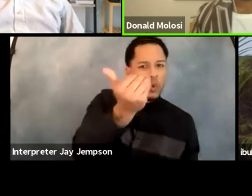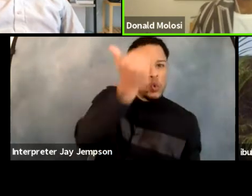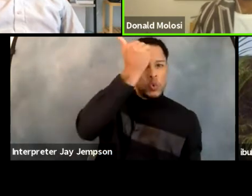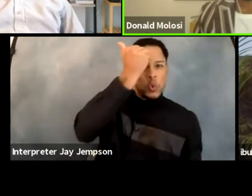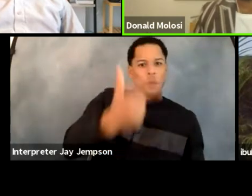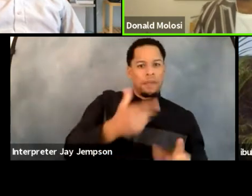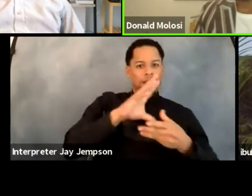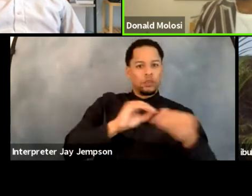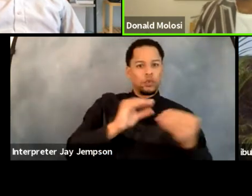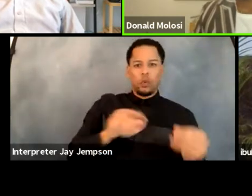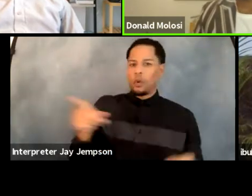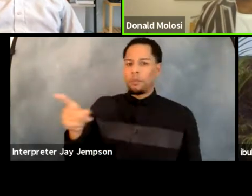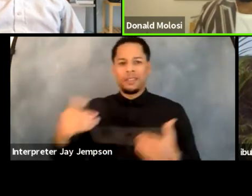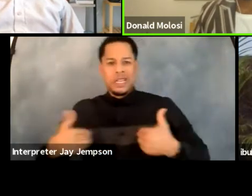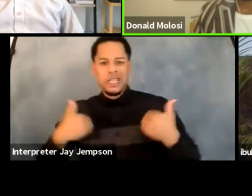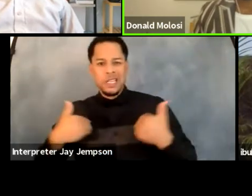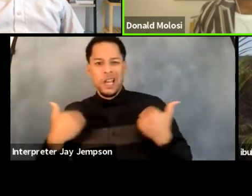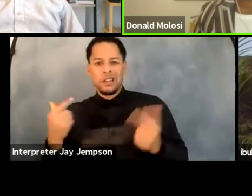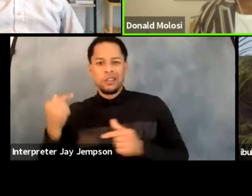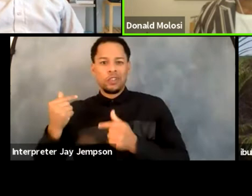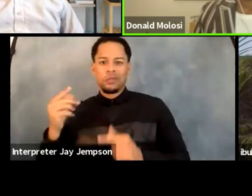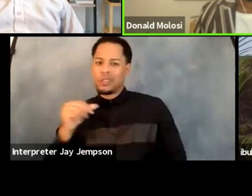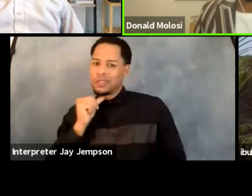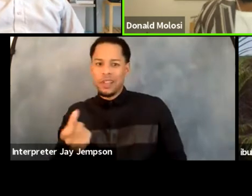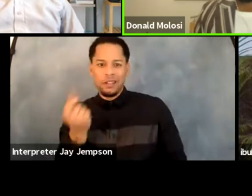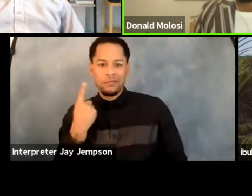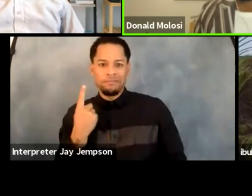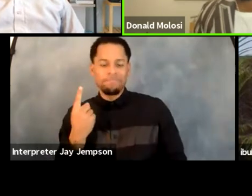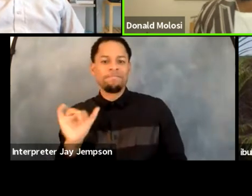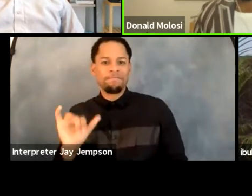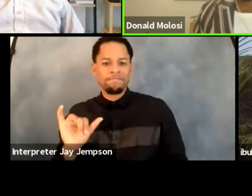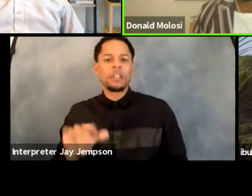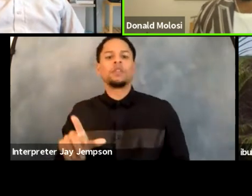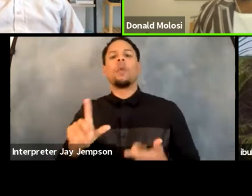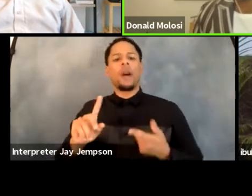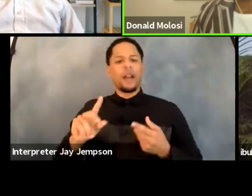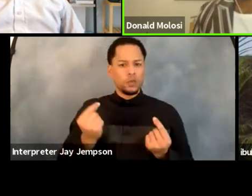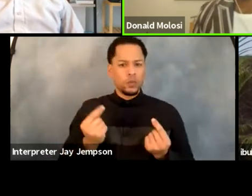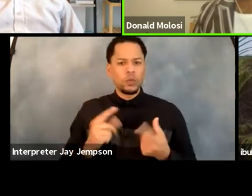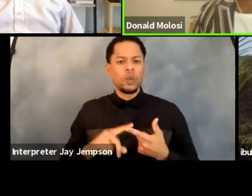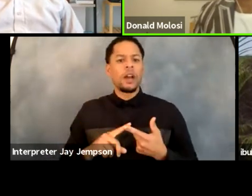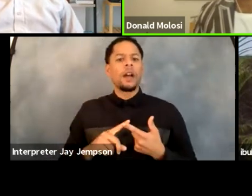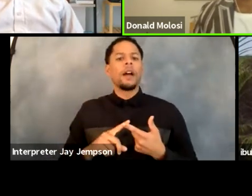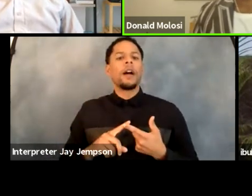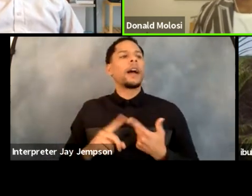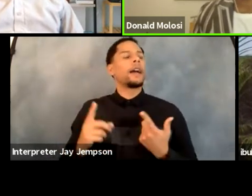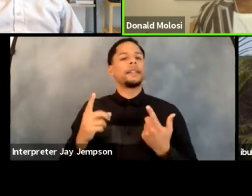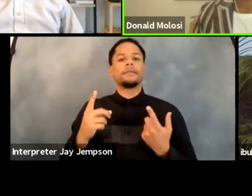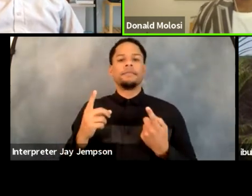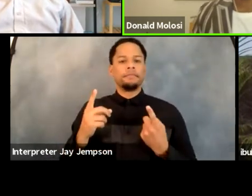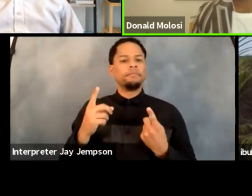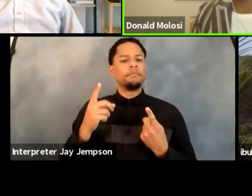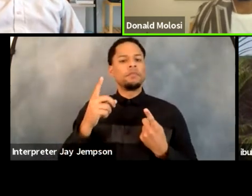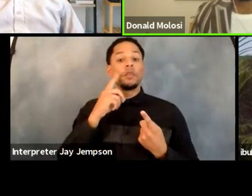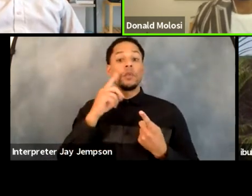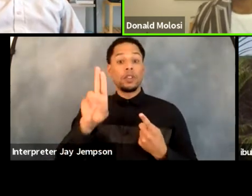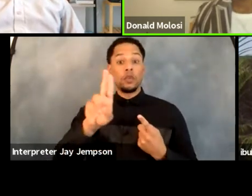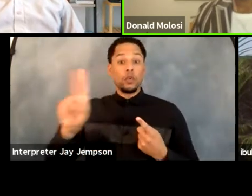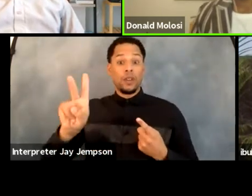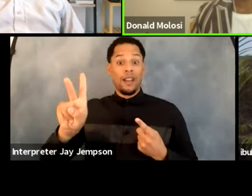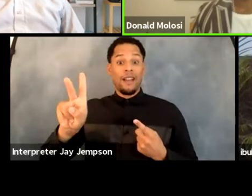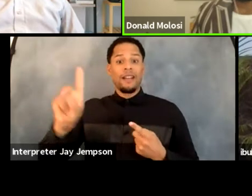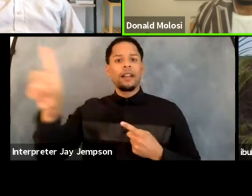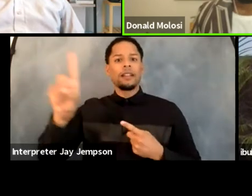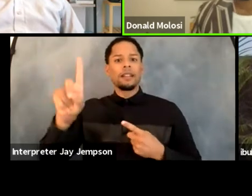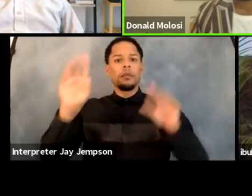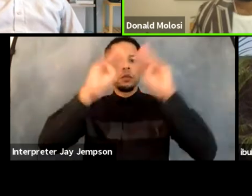continents, you know, to find pieces of the story, to go into museums in the UK, find audio.